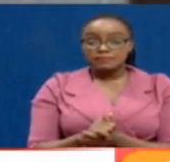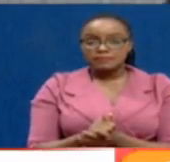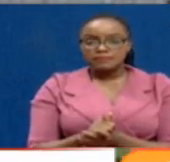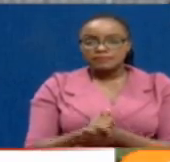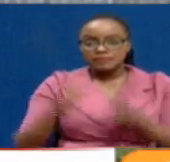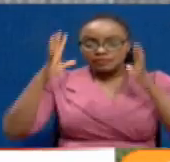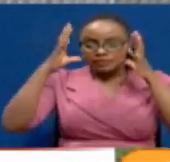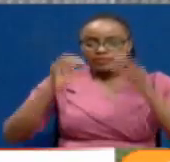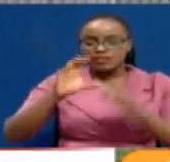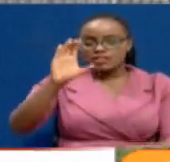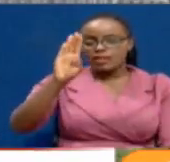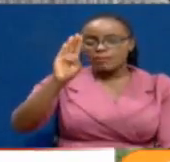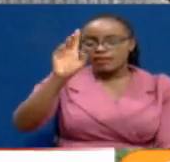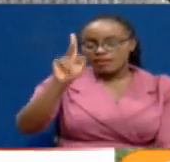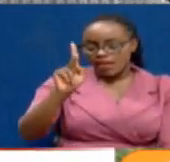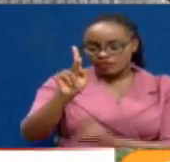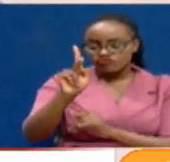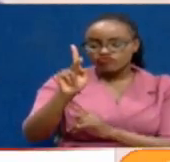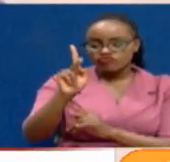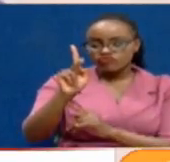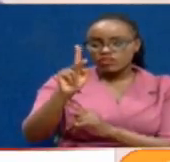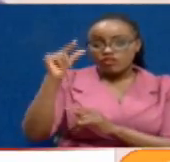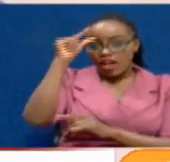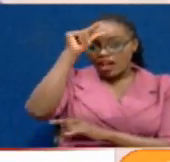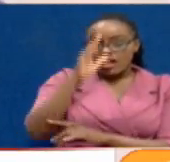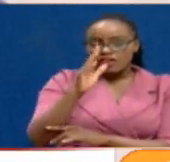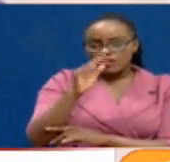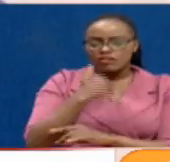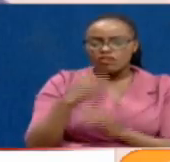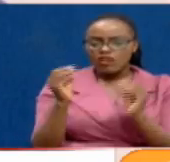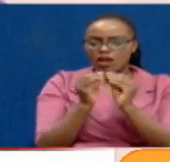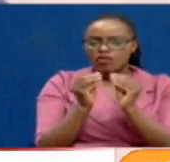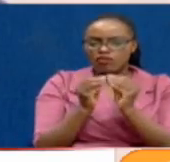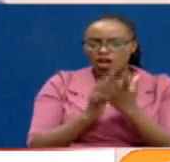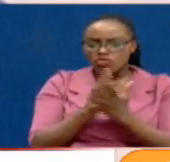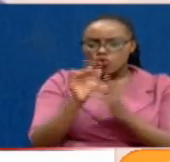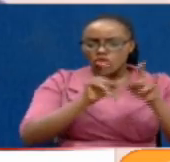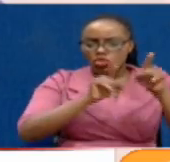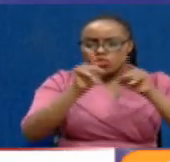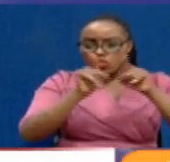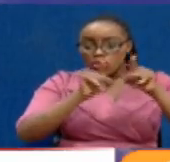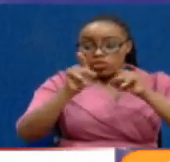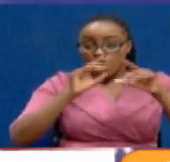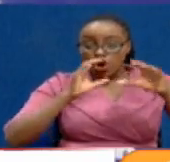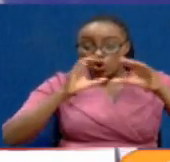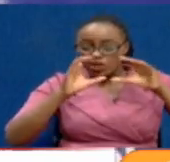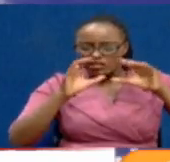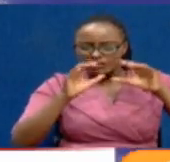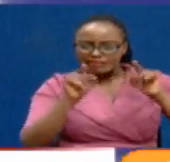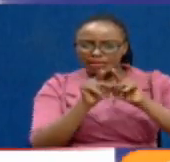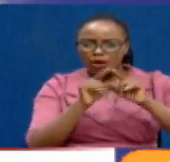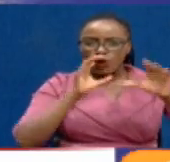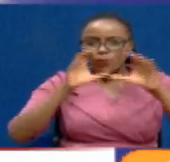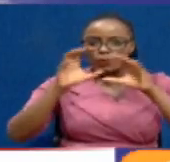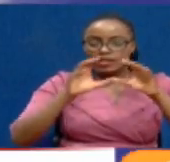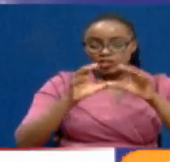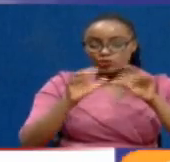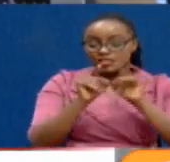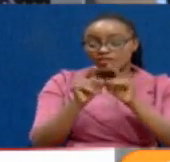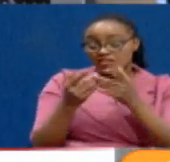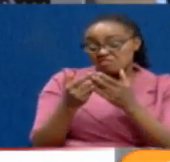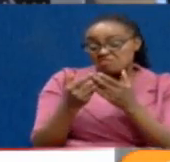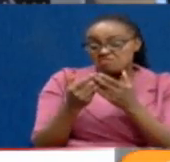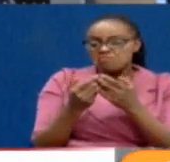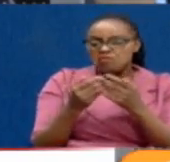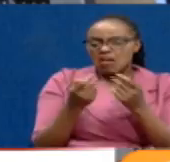The move by Central Bank Governor Dr. Patrick Njoroge following a meeting by telcos operating in Kenya is expected to increase cash flow as well as